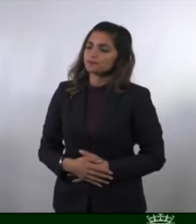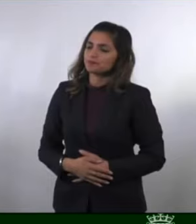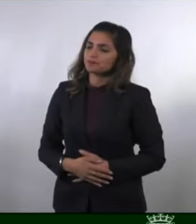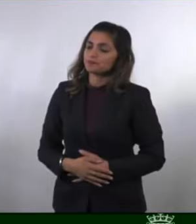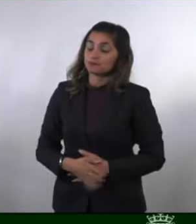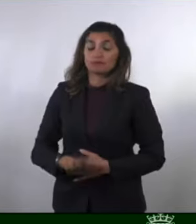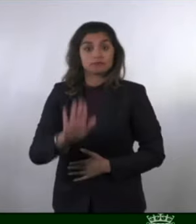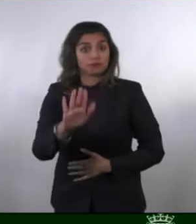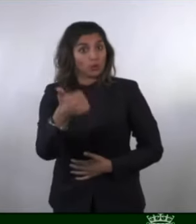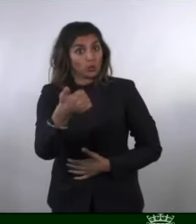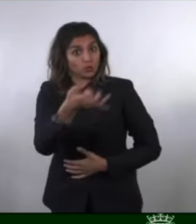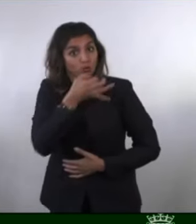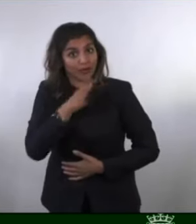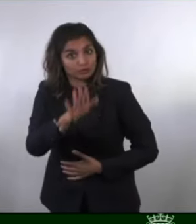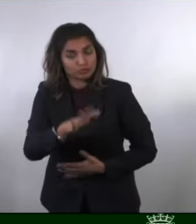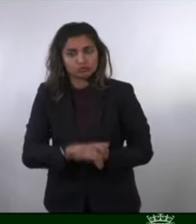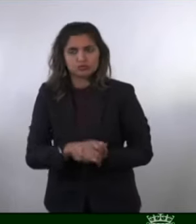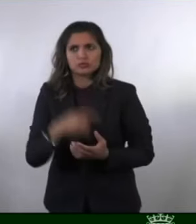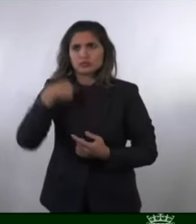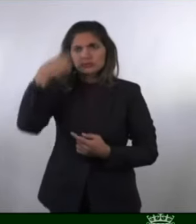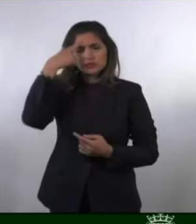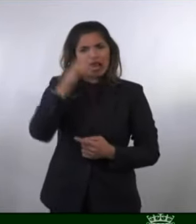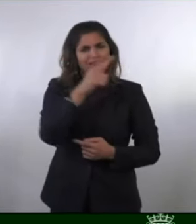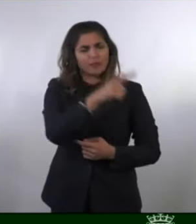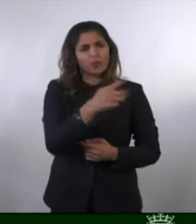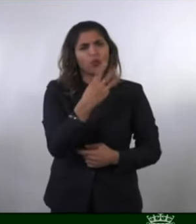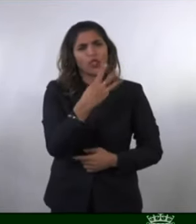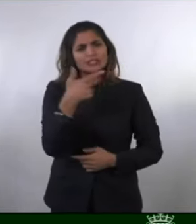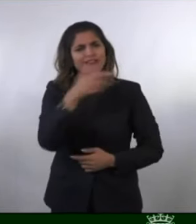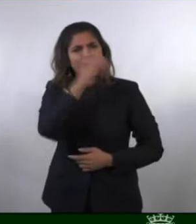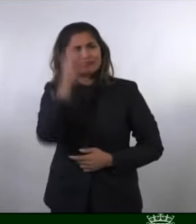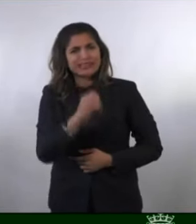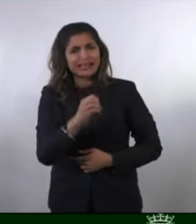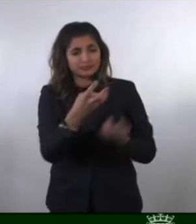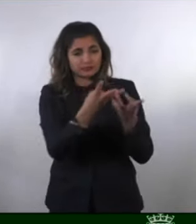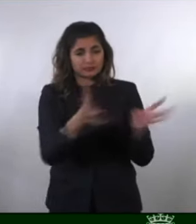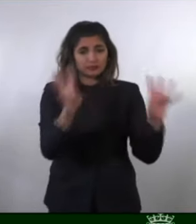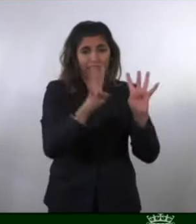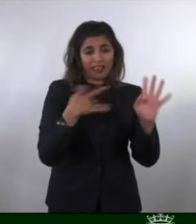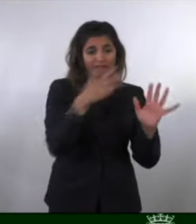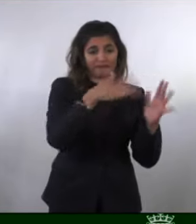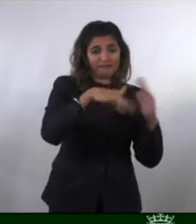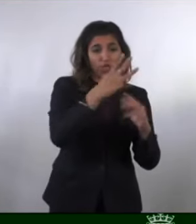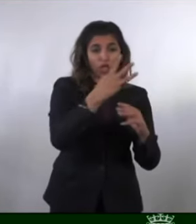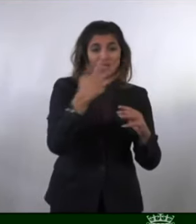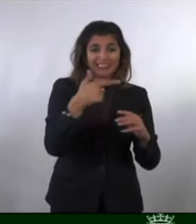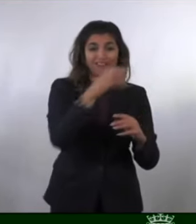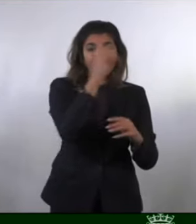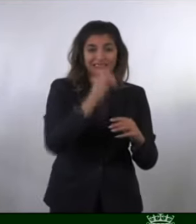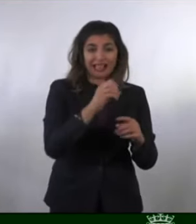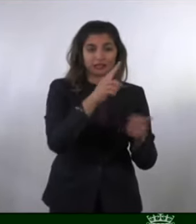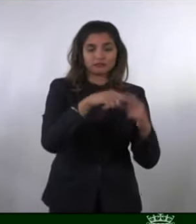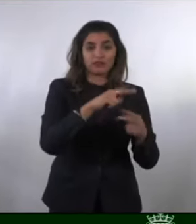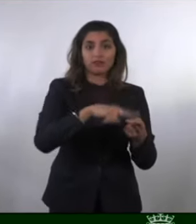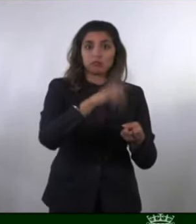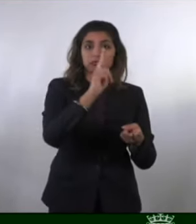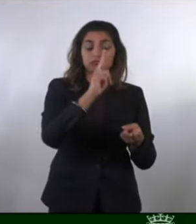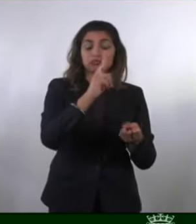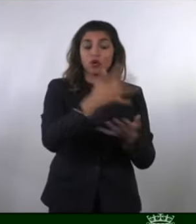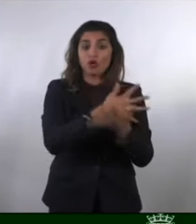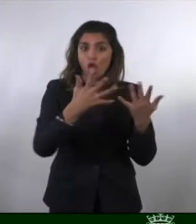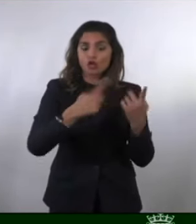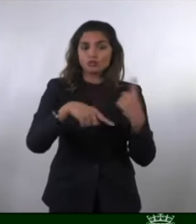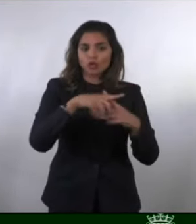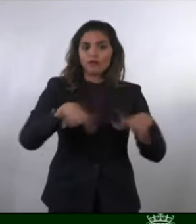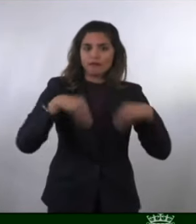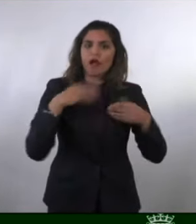the end, I think they're up to 37% or more of their population has now been tested, and a lot of asymptomatic positives have been found.